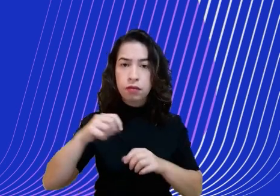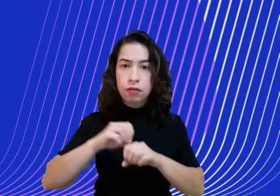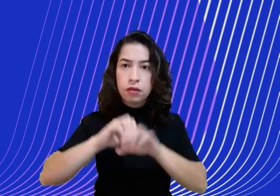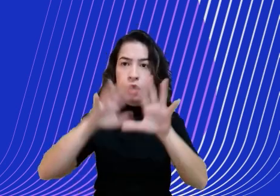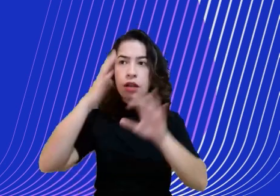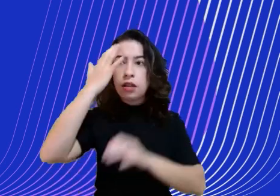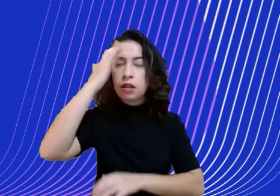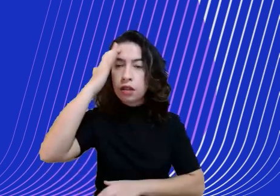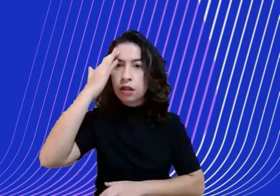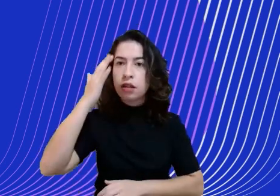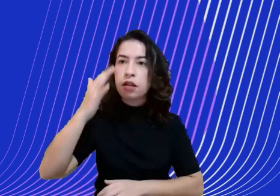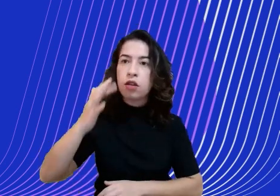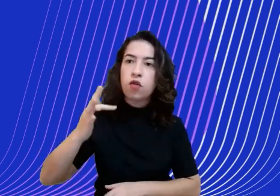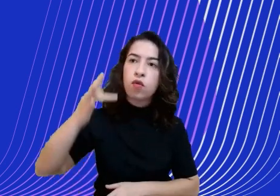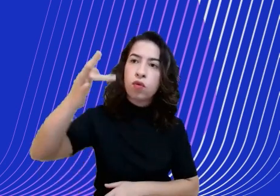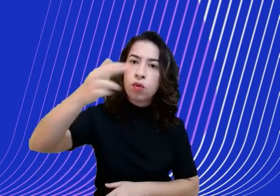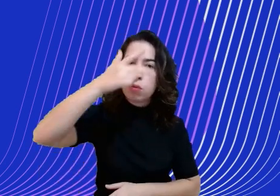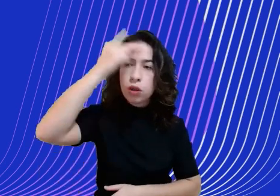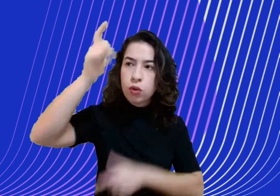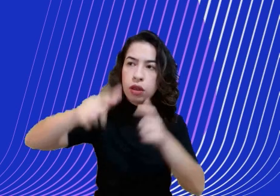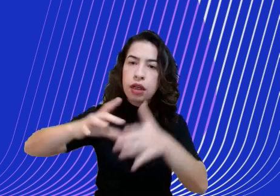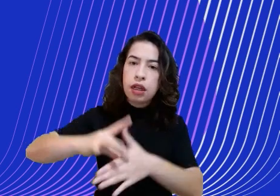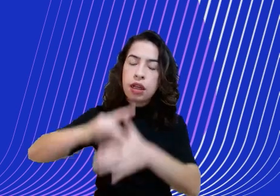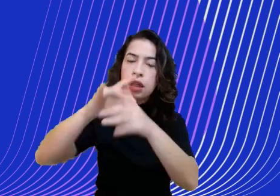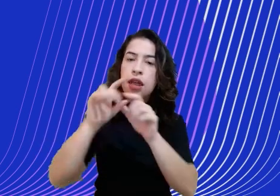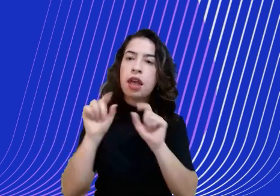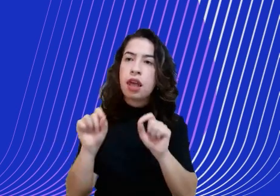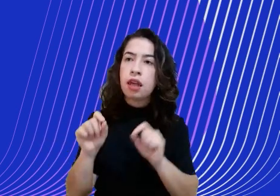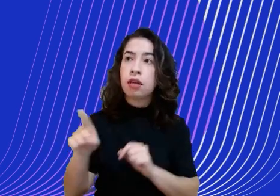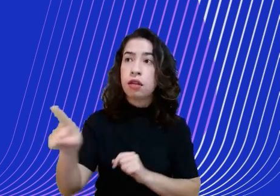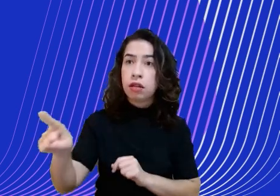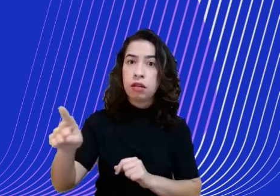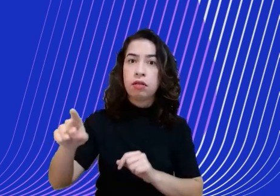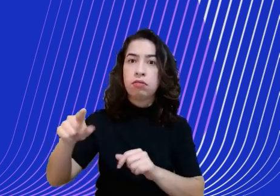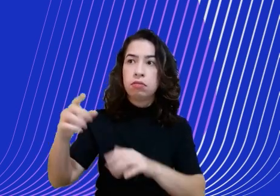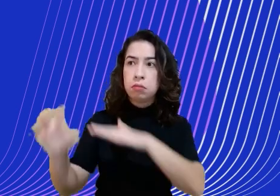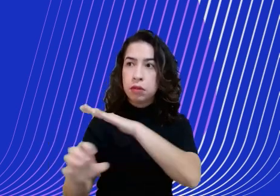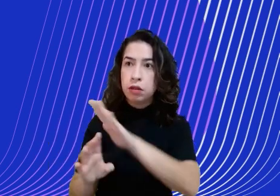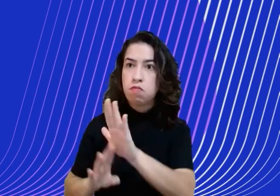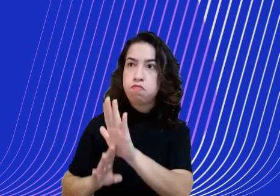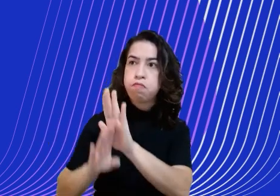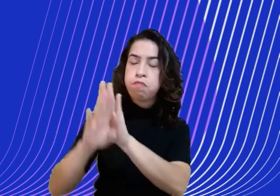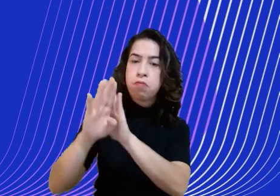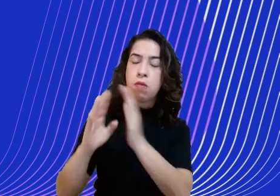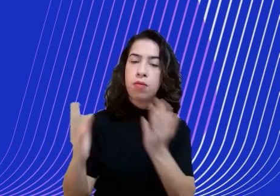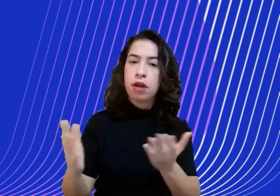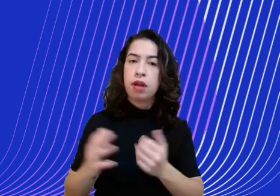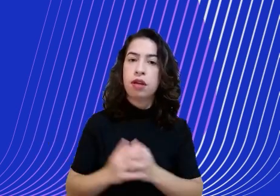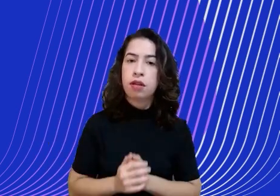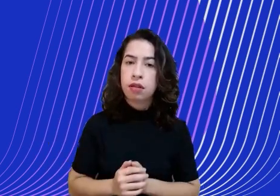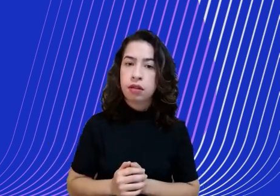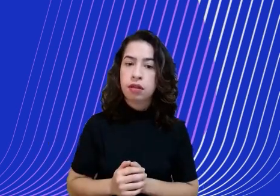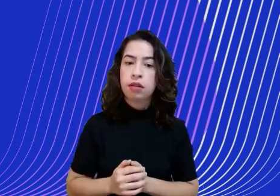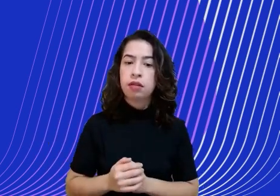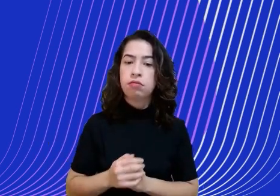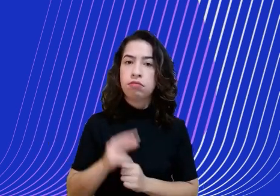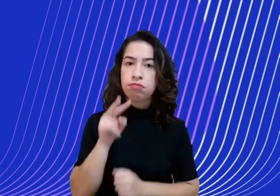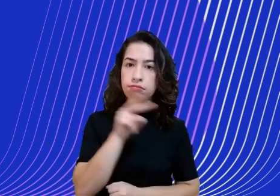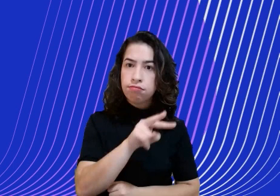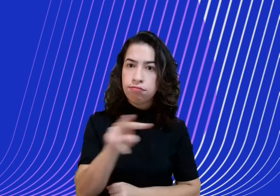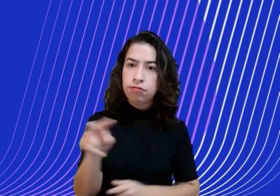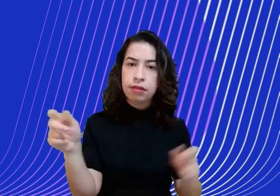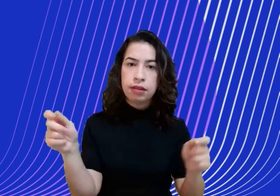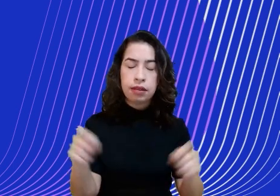micro trends, what are the leaders of the future, what are the potential markets. It's a lens that's going to bring